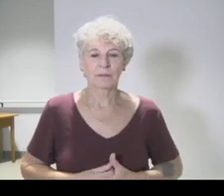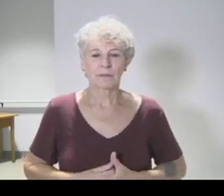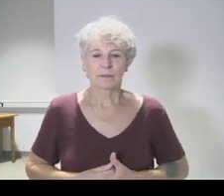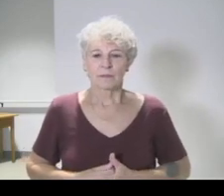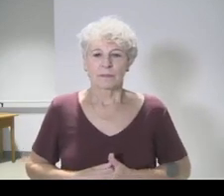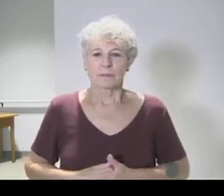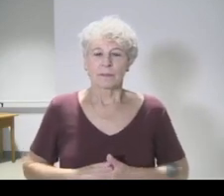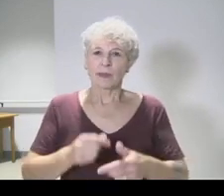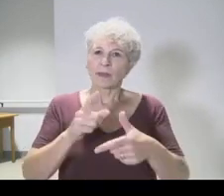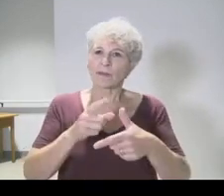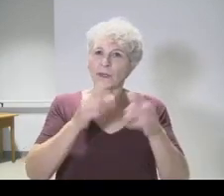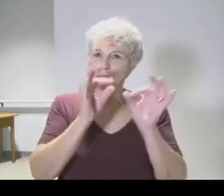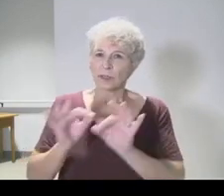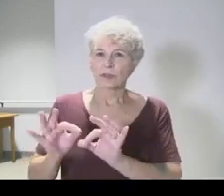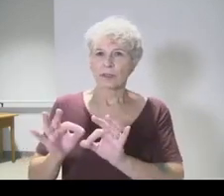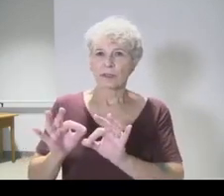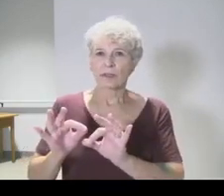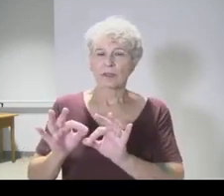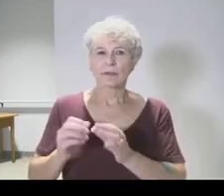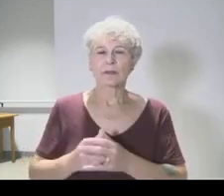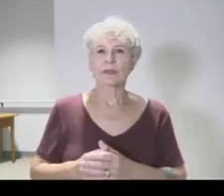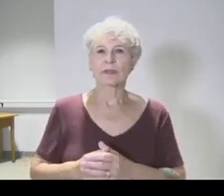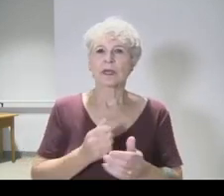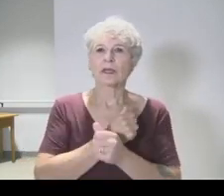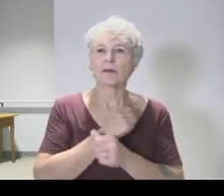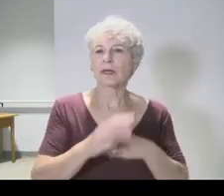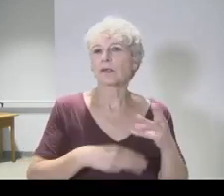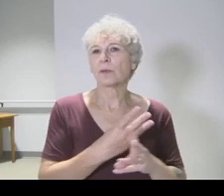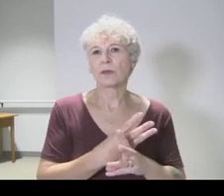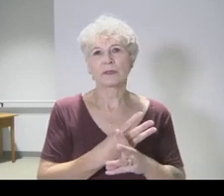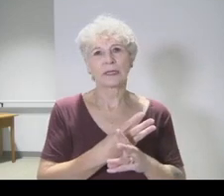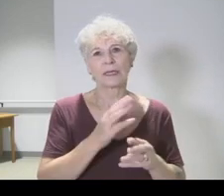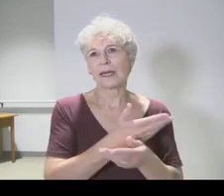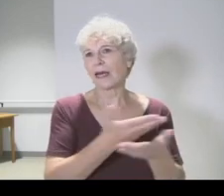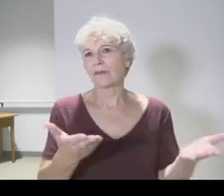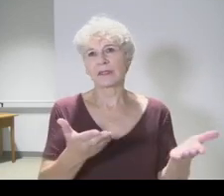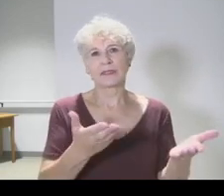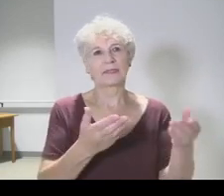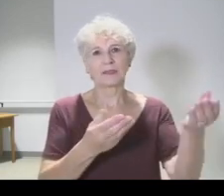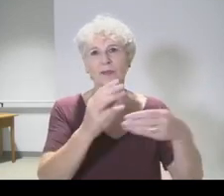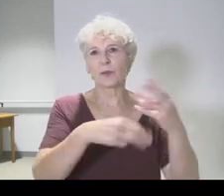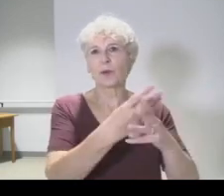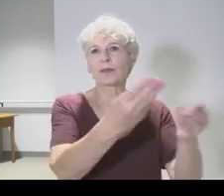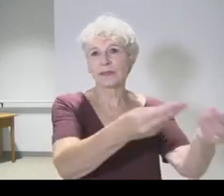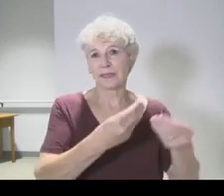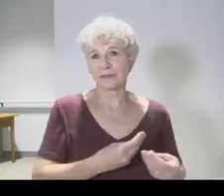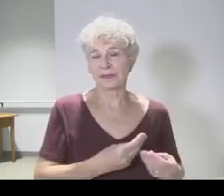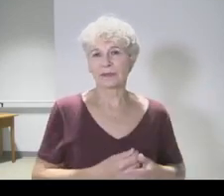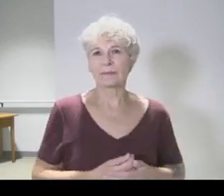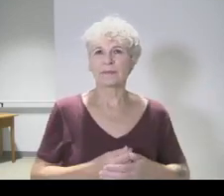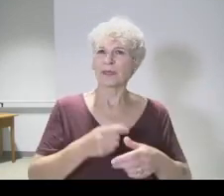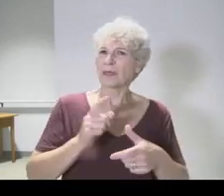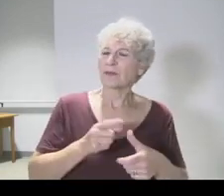The first distraction that John warns us about is loving the world and all that it can provide us. Now, I think we should first